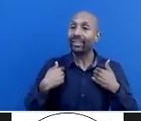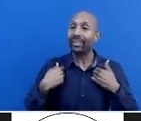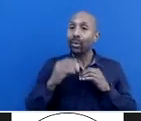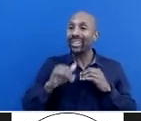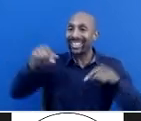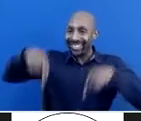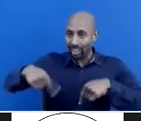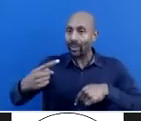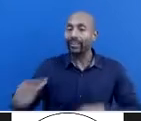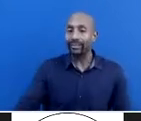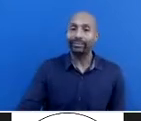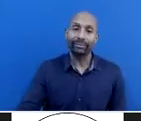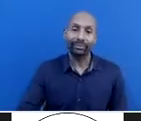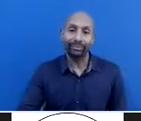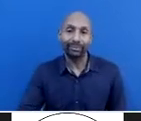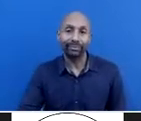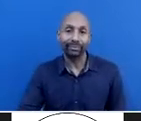These rituals